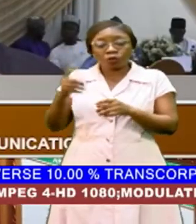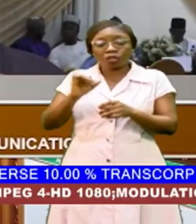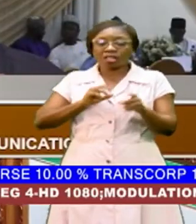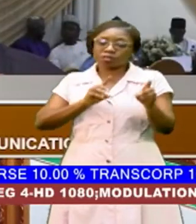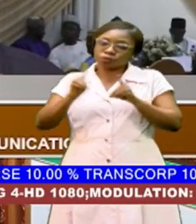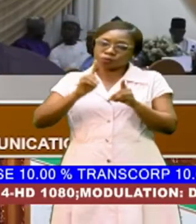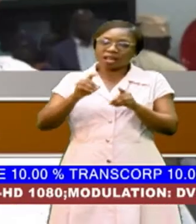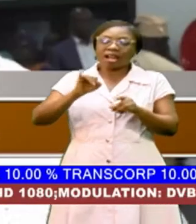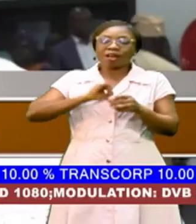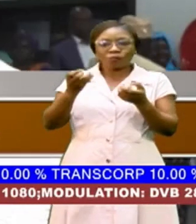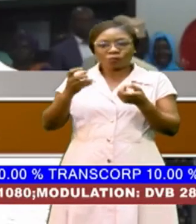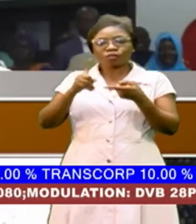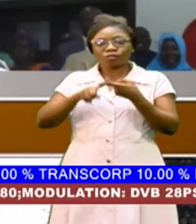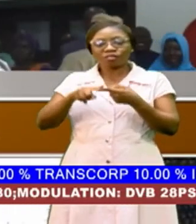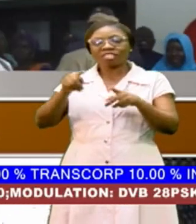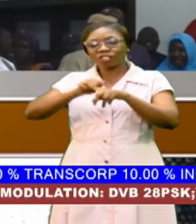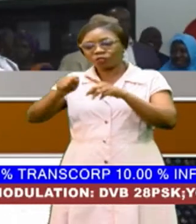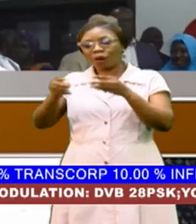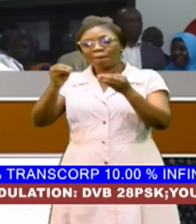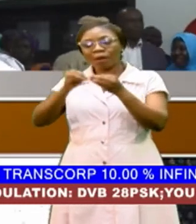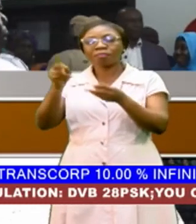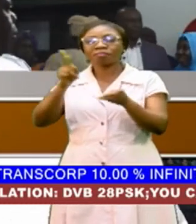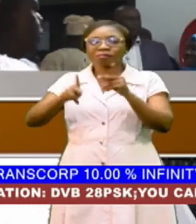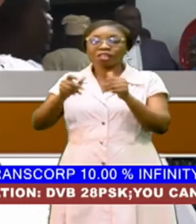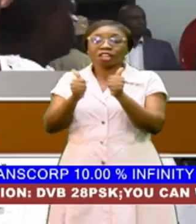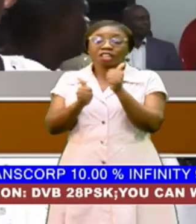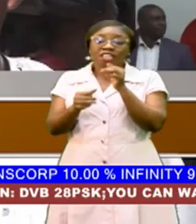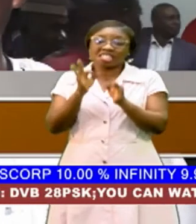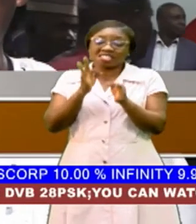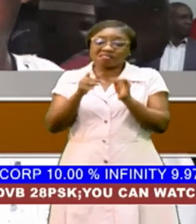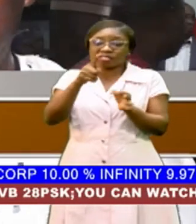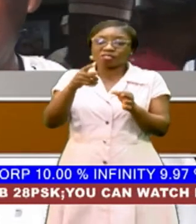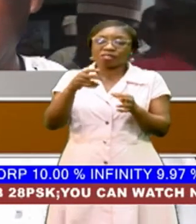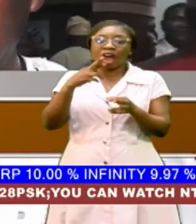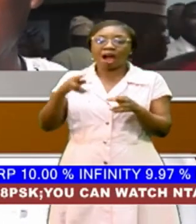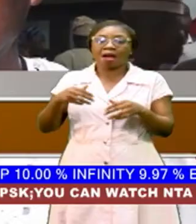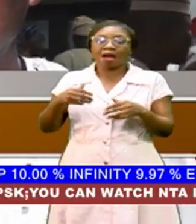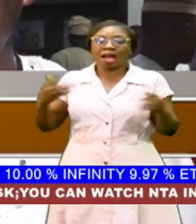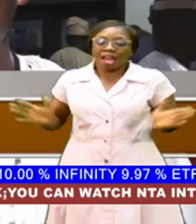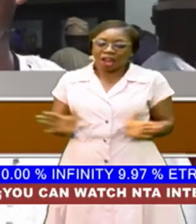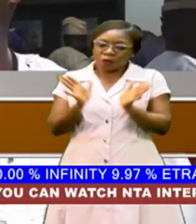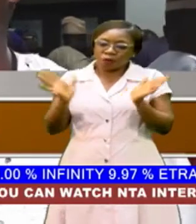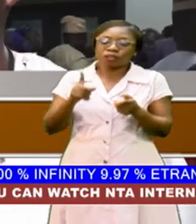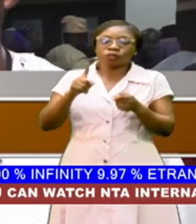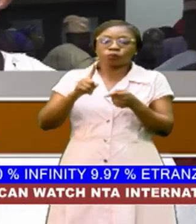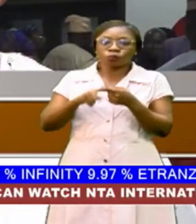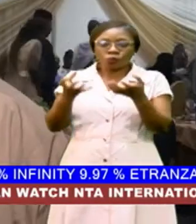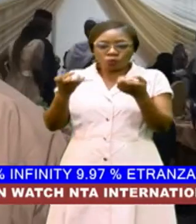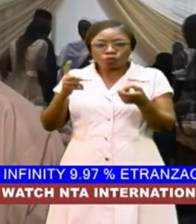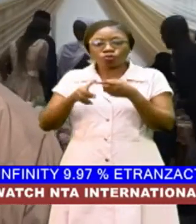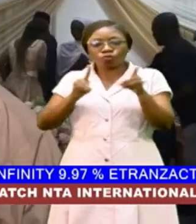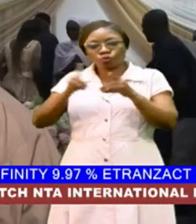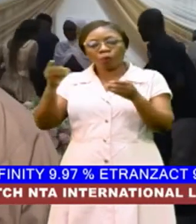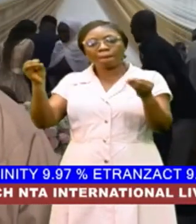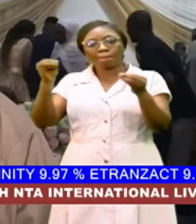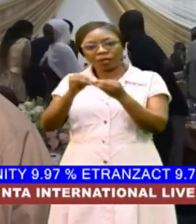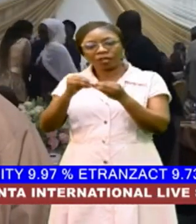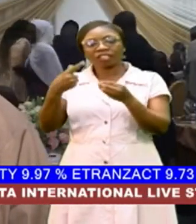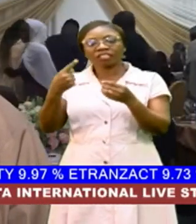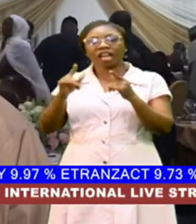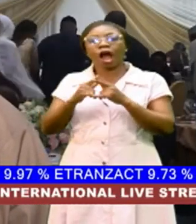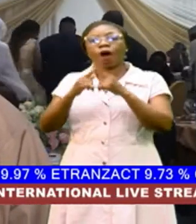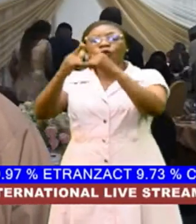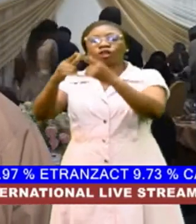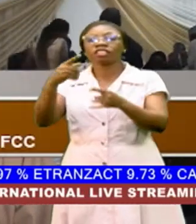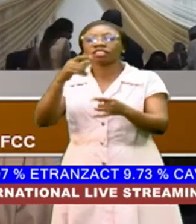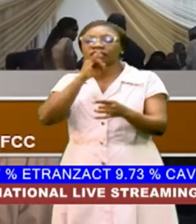eager to train more. If you are motivated, you will be spurred to do more. The award is more of an